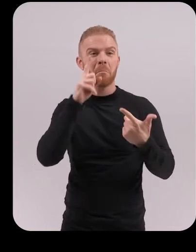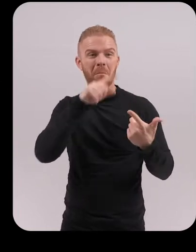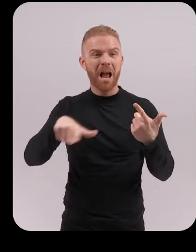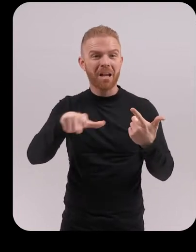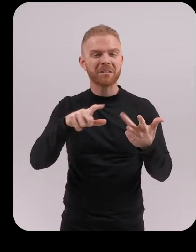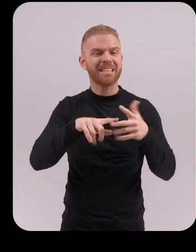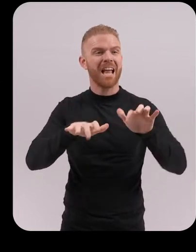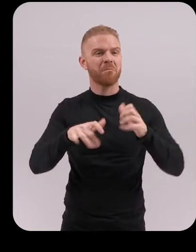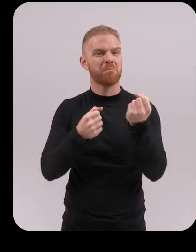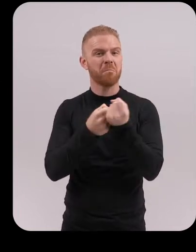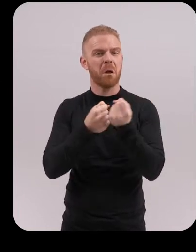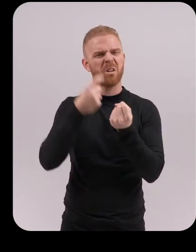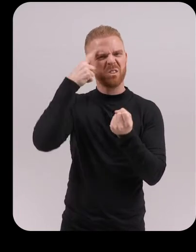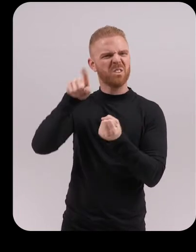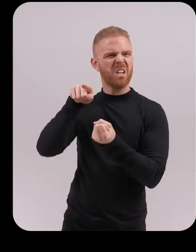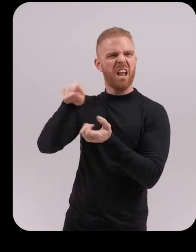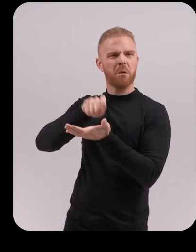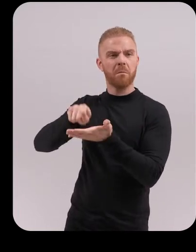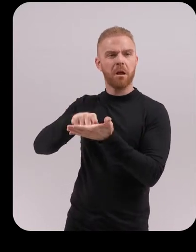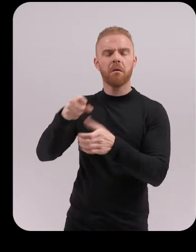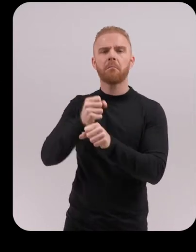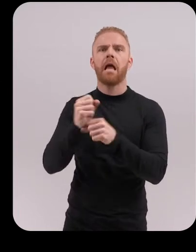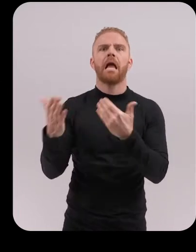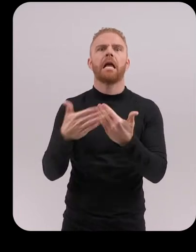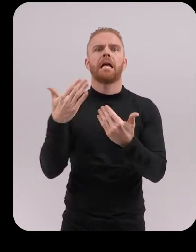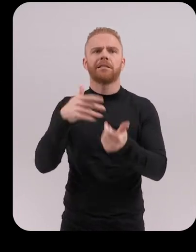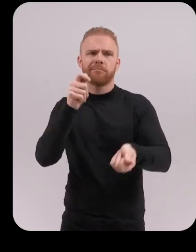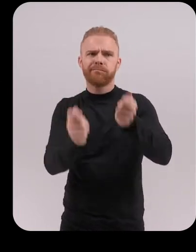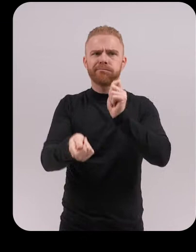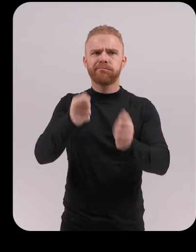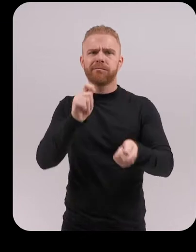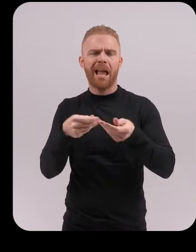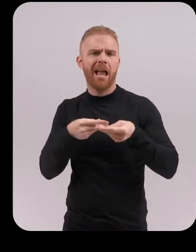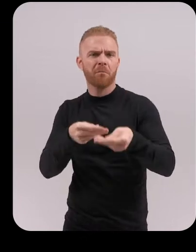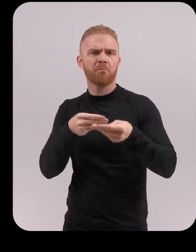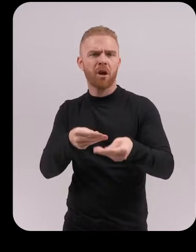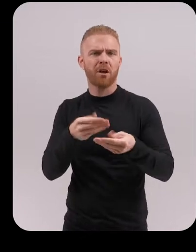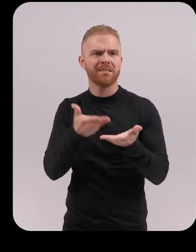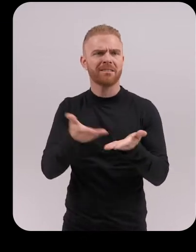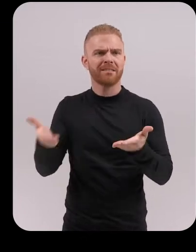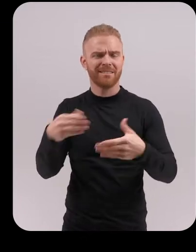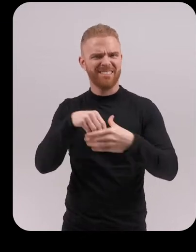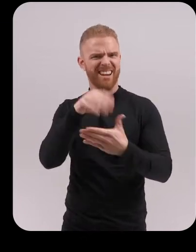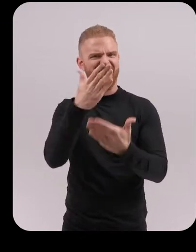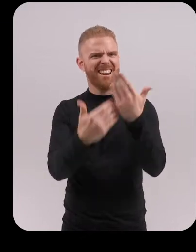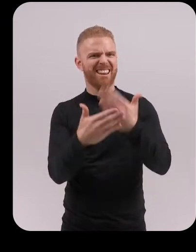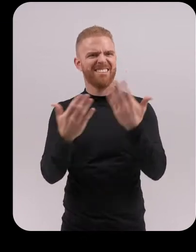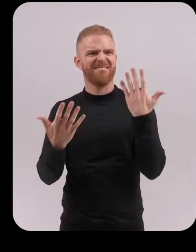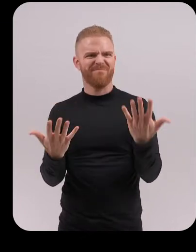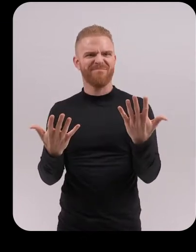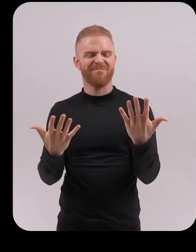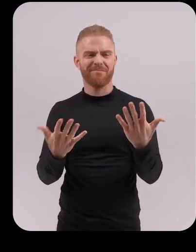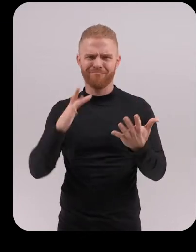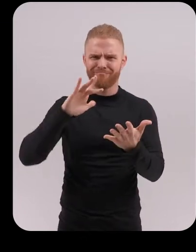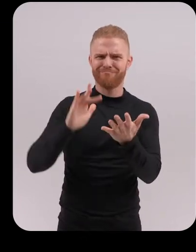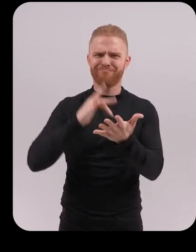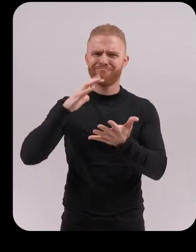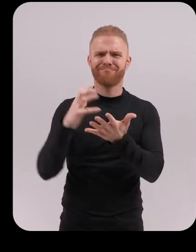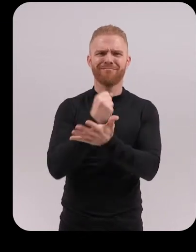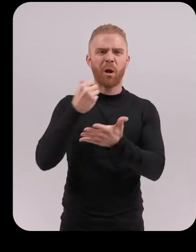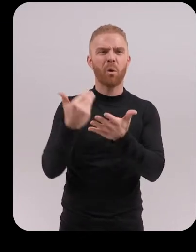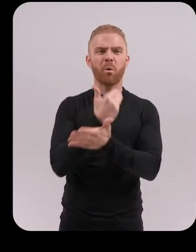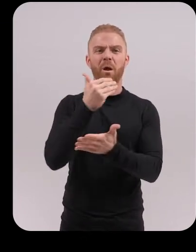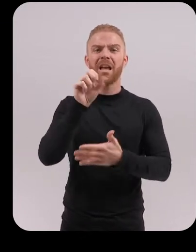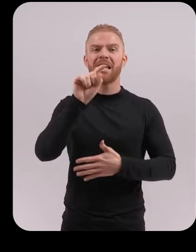for Compose to make it easier to adapt to the input device in your user's hand. Take advantage of the new